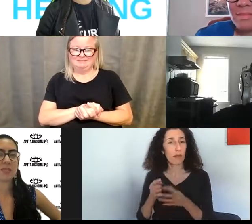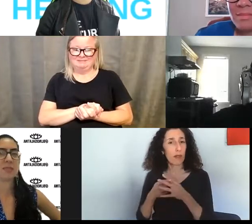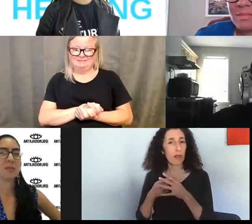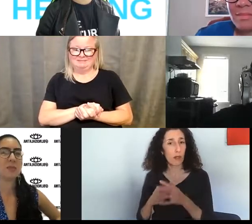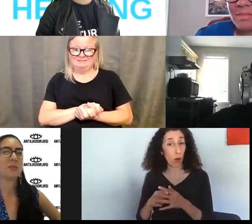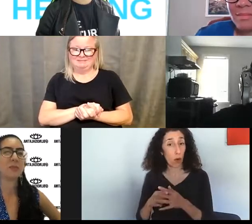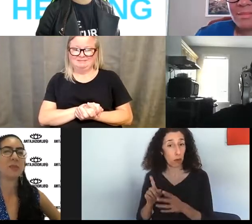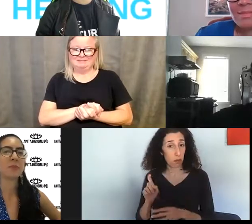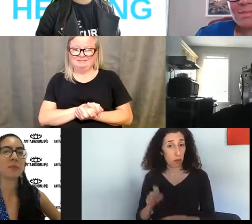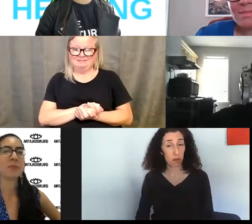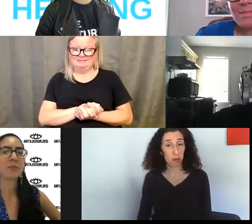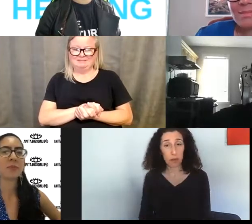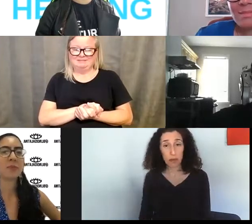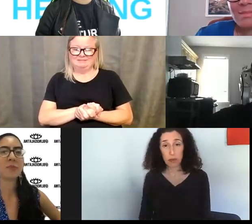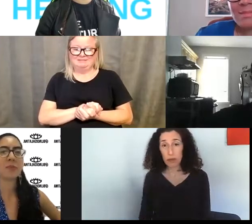Wonderful.